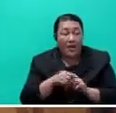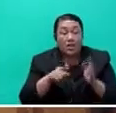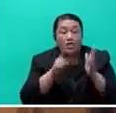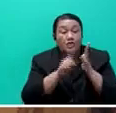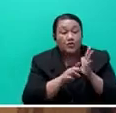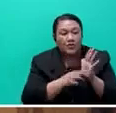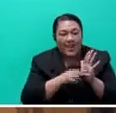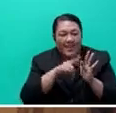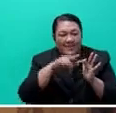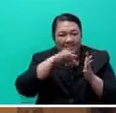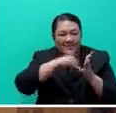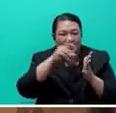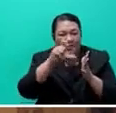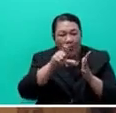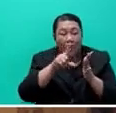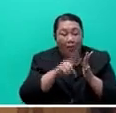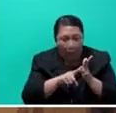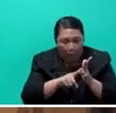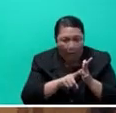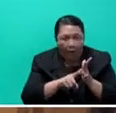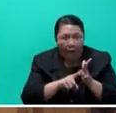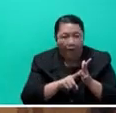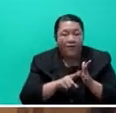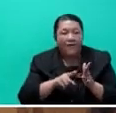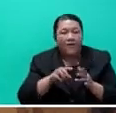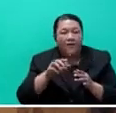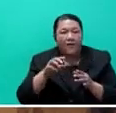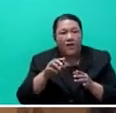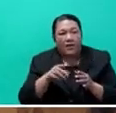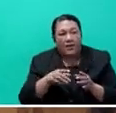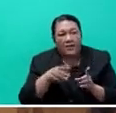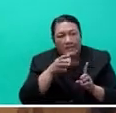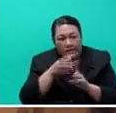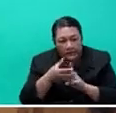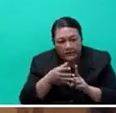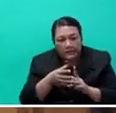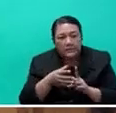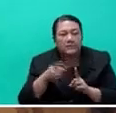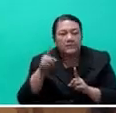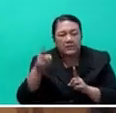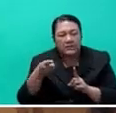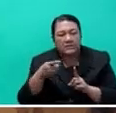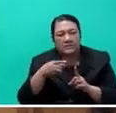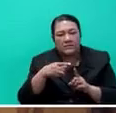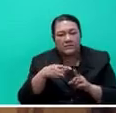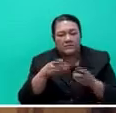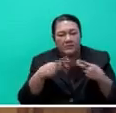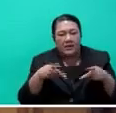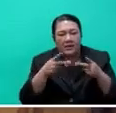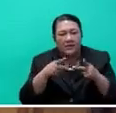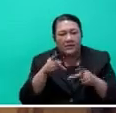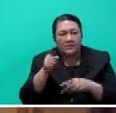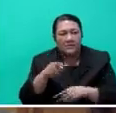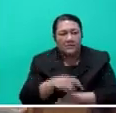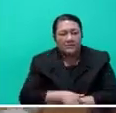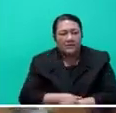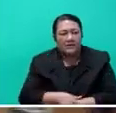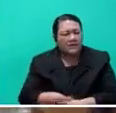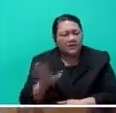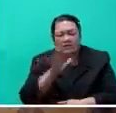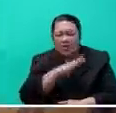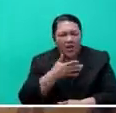say this, that we will do our utmost to try and get this expedited and finished as quickly as possible. That's all.